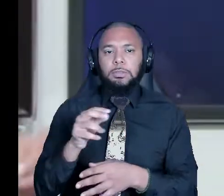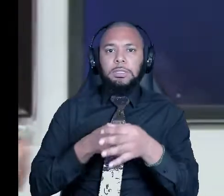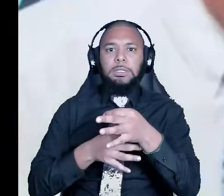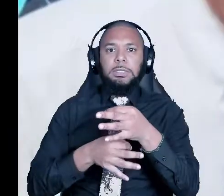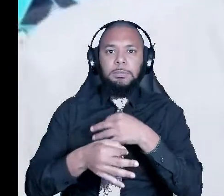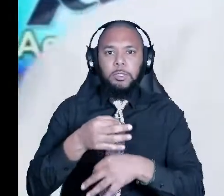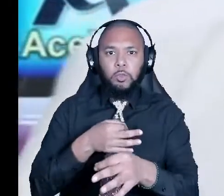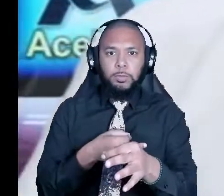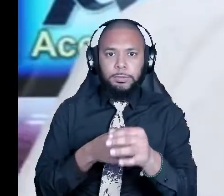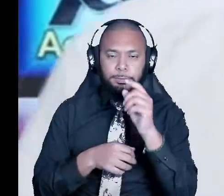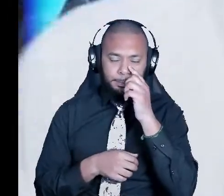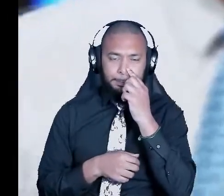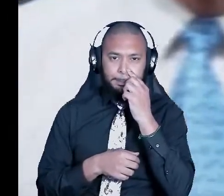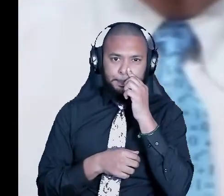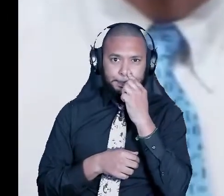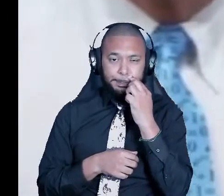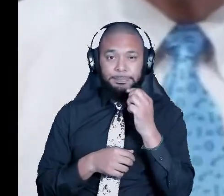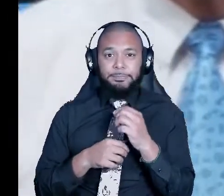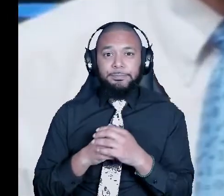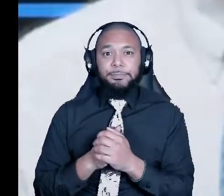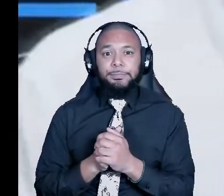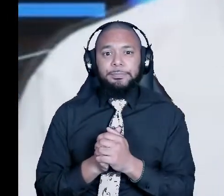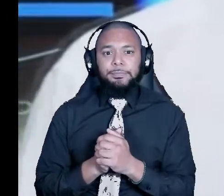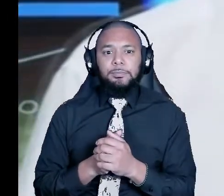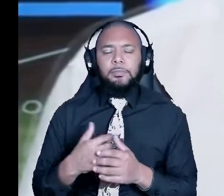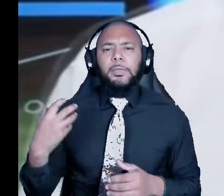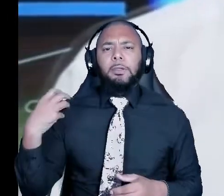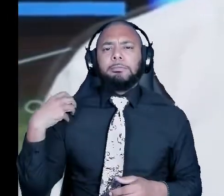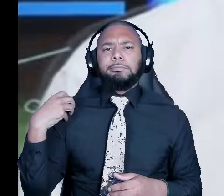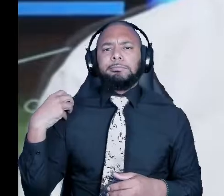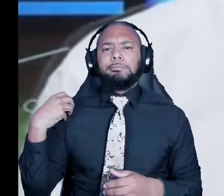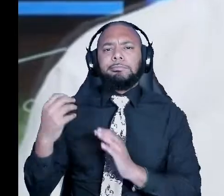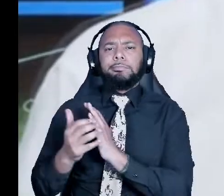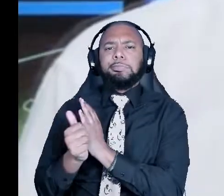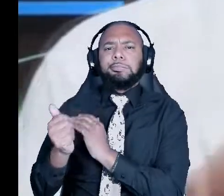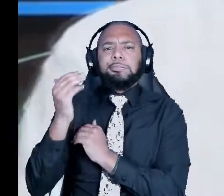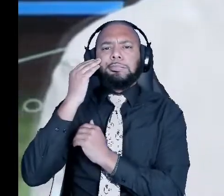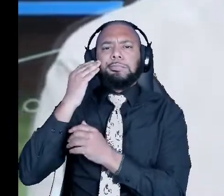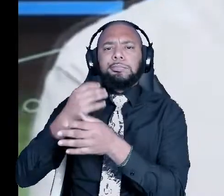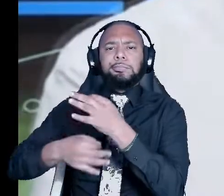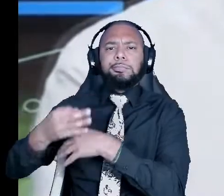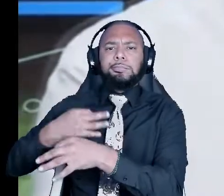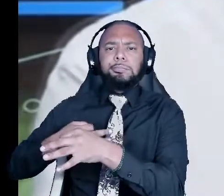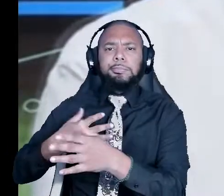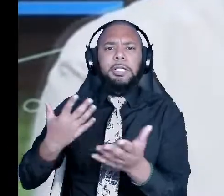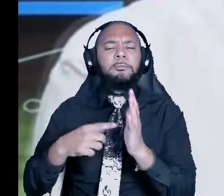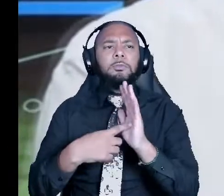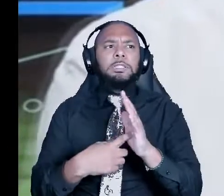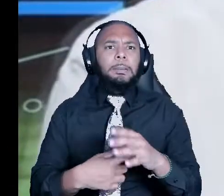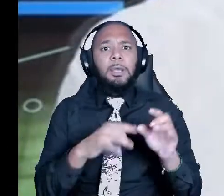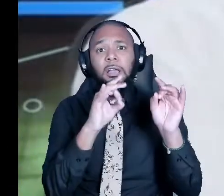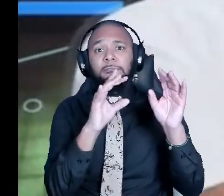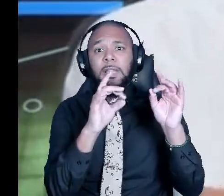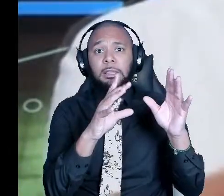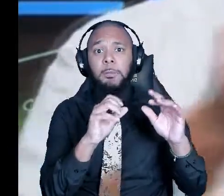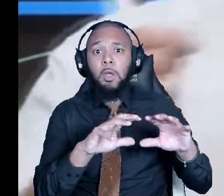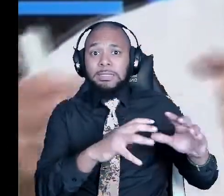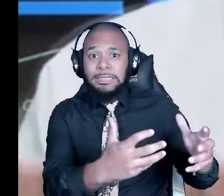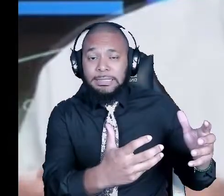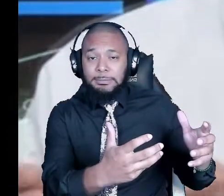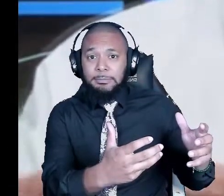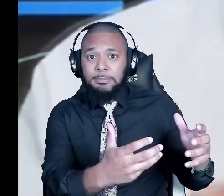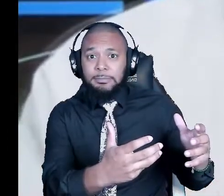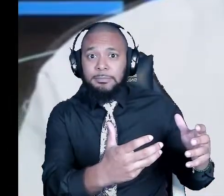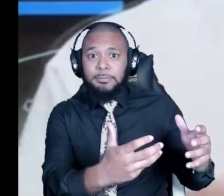Now, coaches are very familiar with substitution. If you have a volleyball team and you want to take one